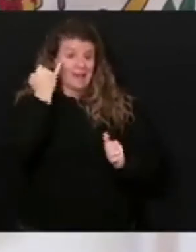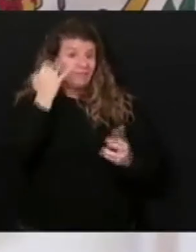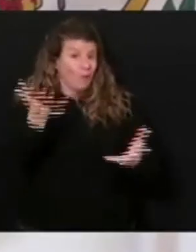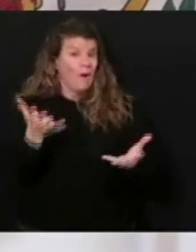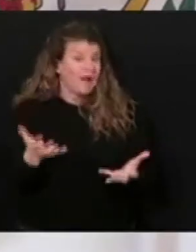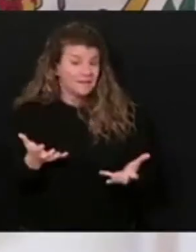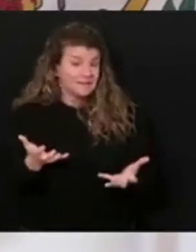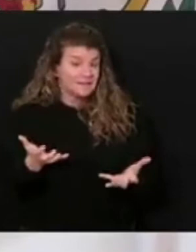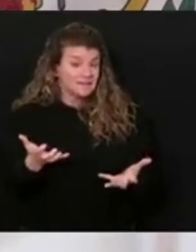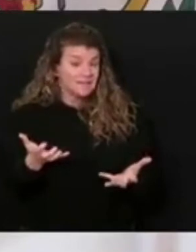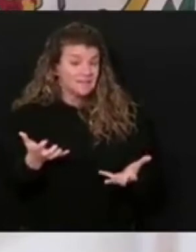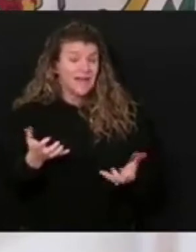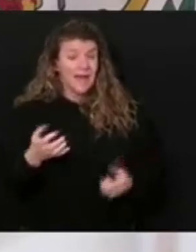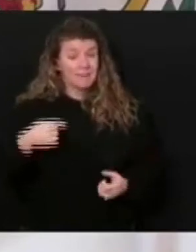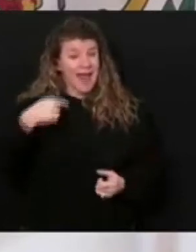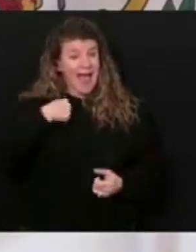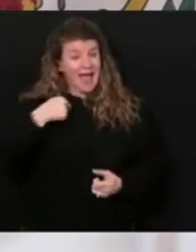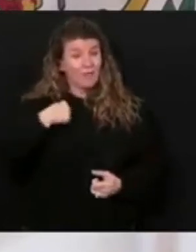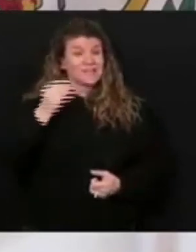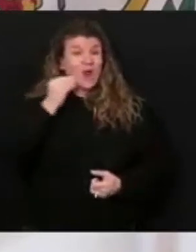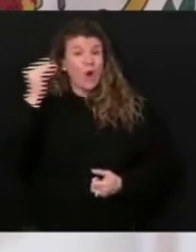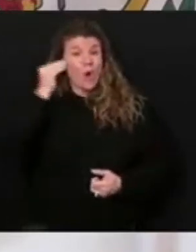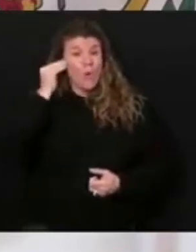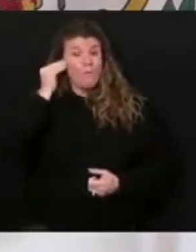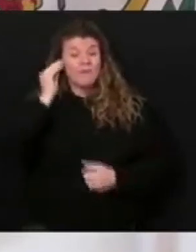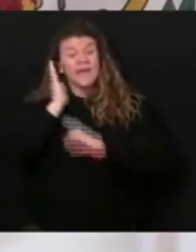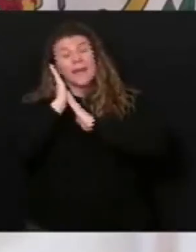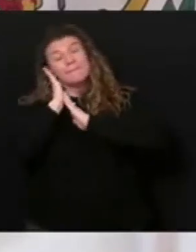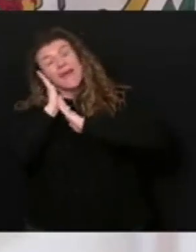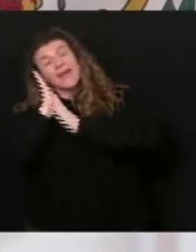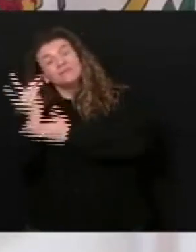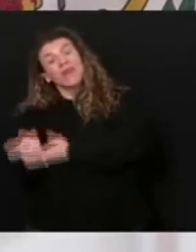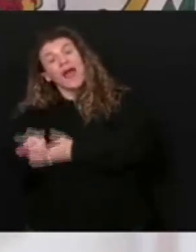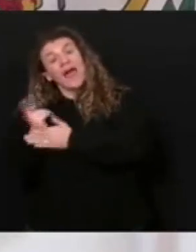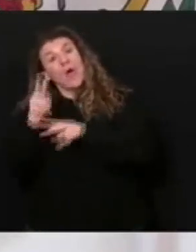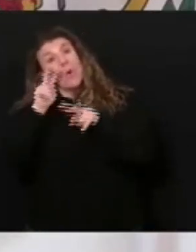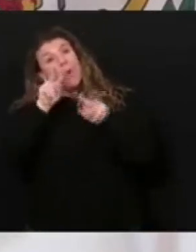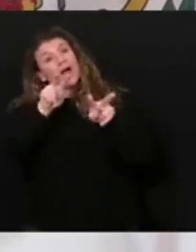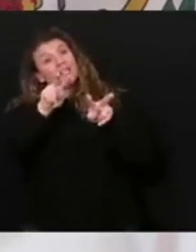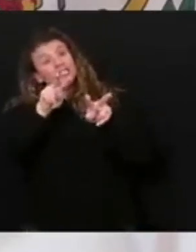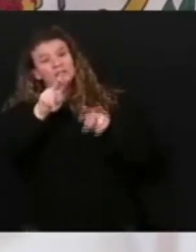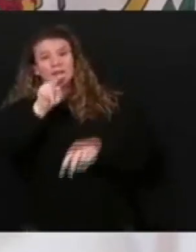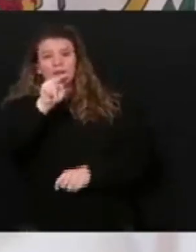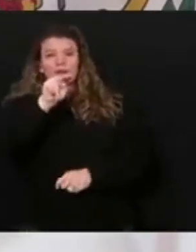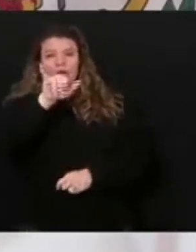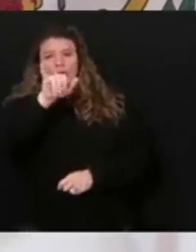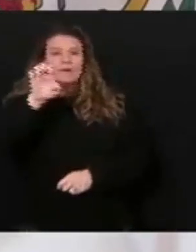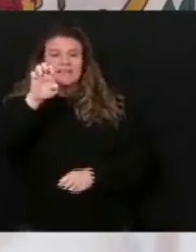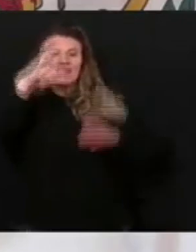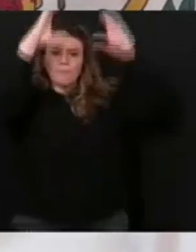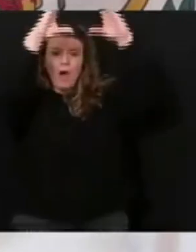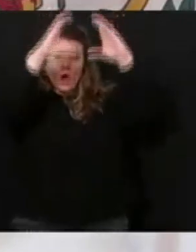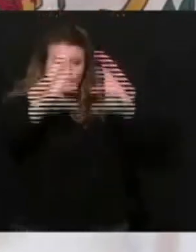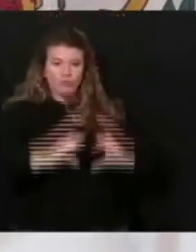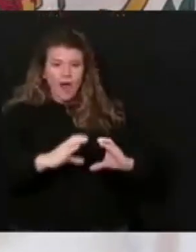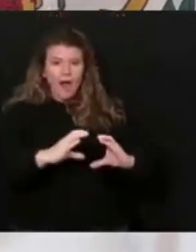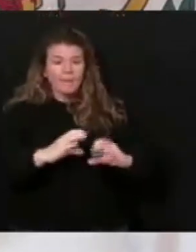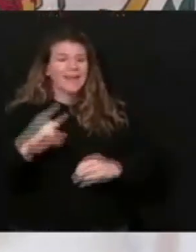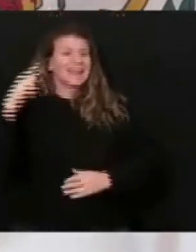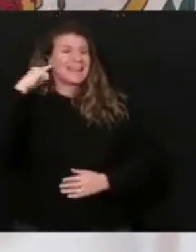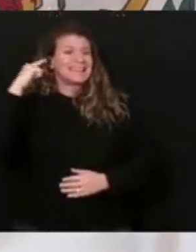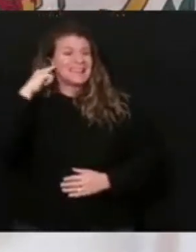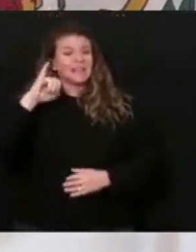I was lying in my bed watching the ball drop, you know, and listening to J-Lo